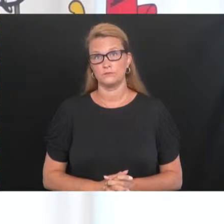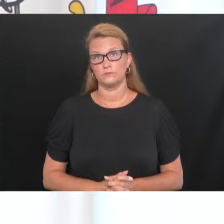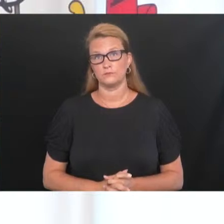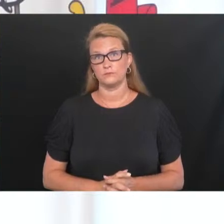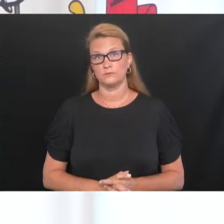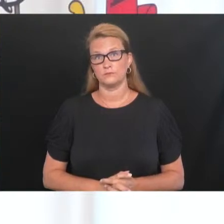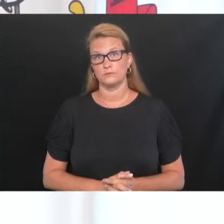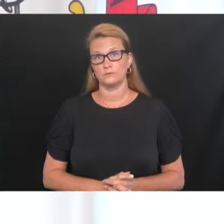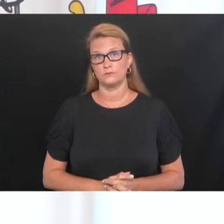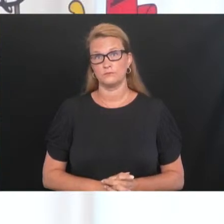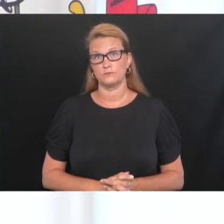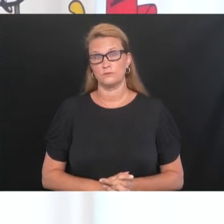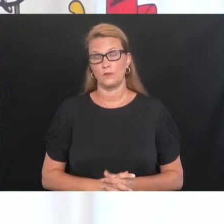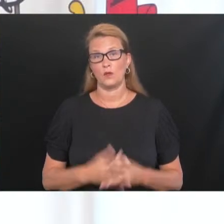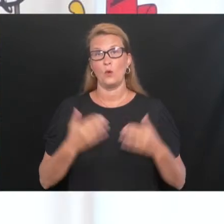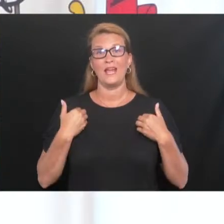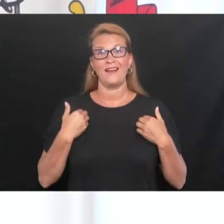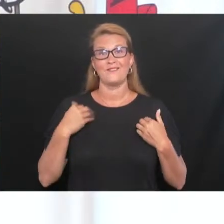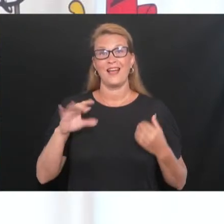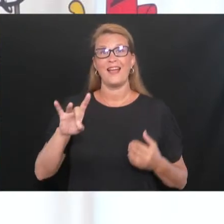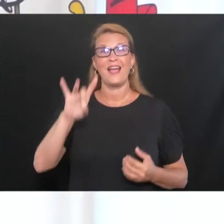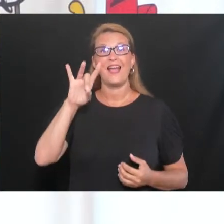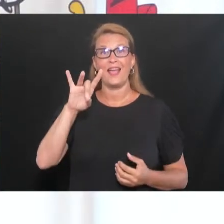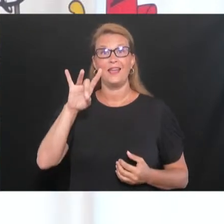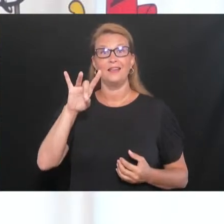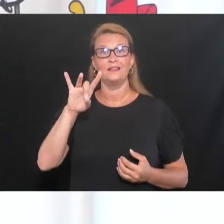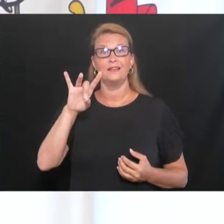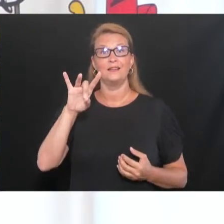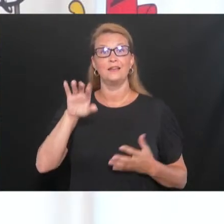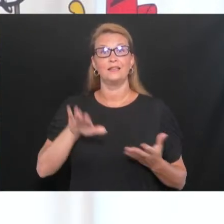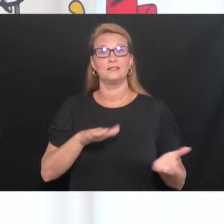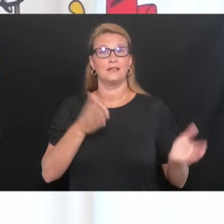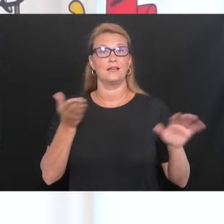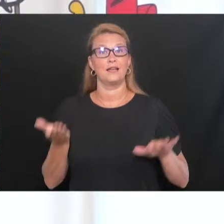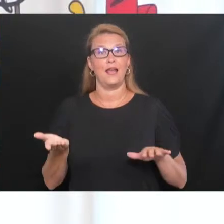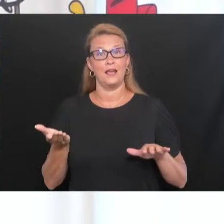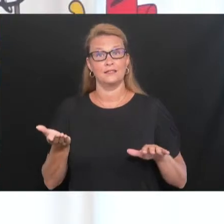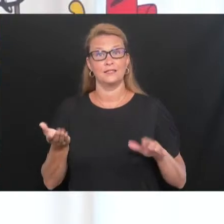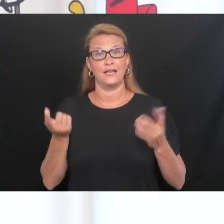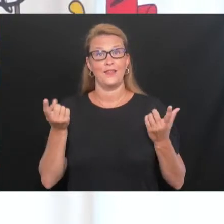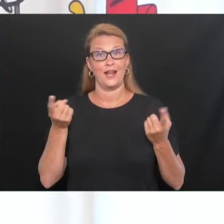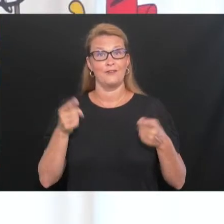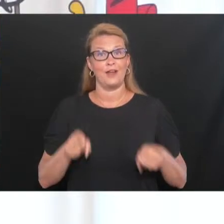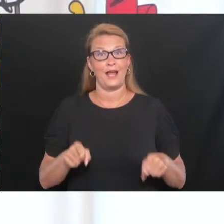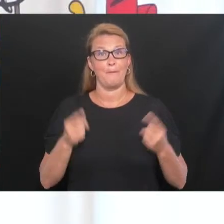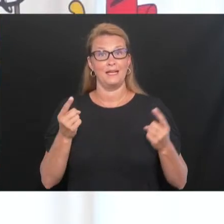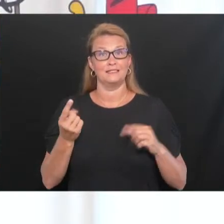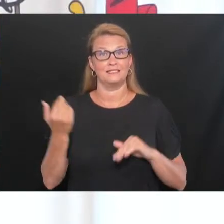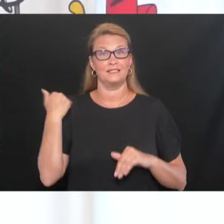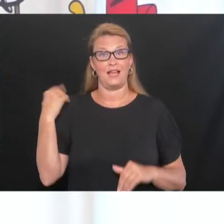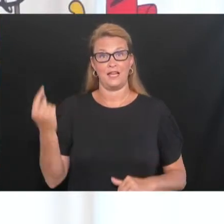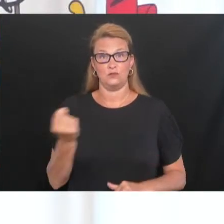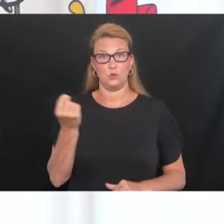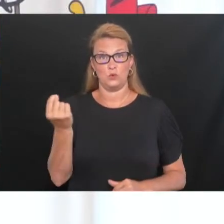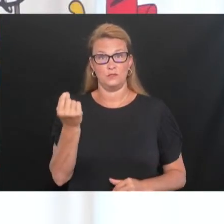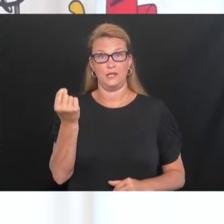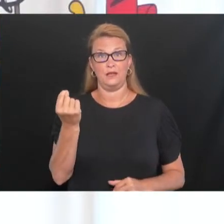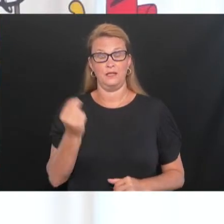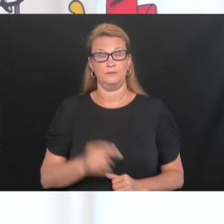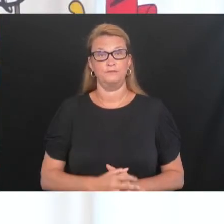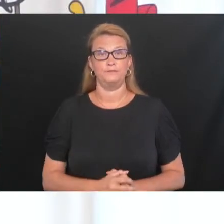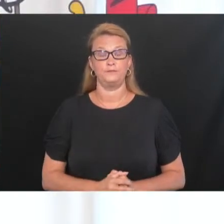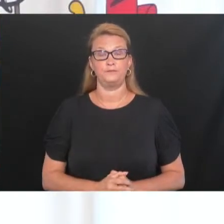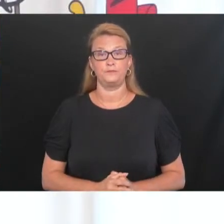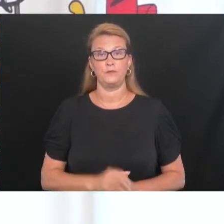Today we have 8 additional deaths that we have, that have occurred since last Tuesday.